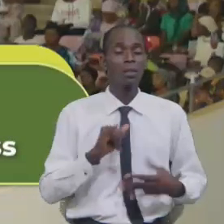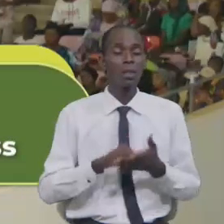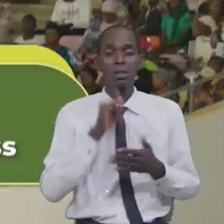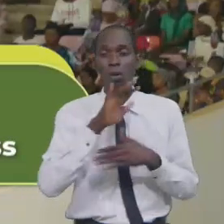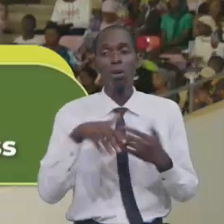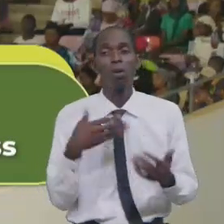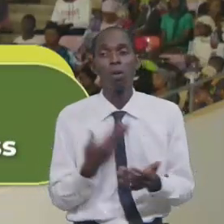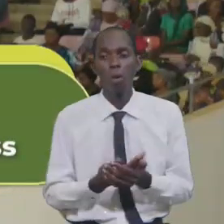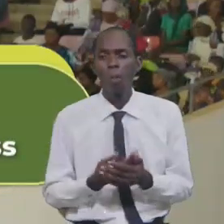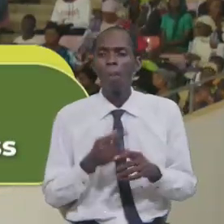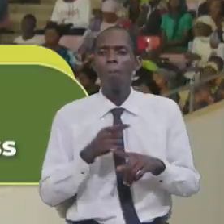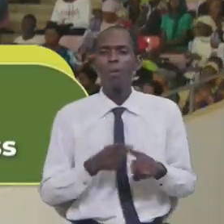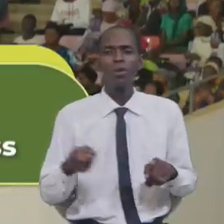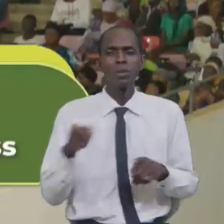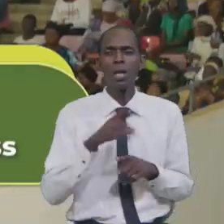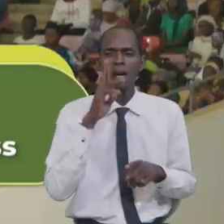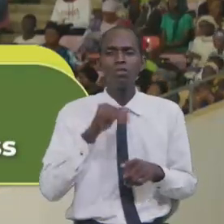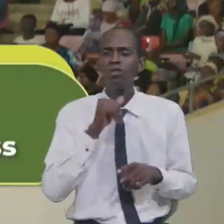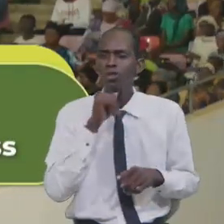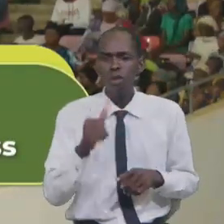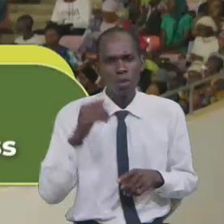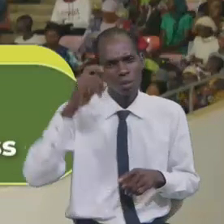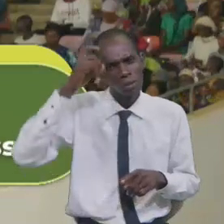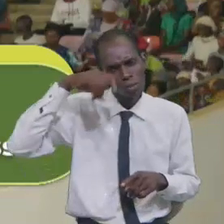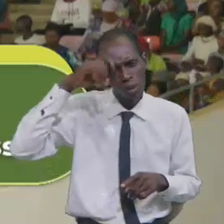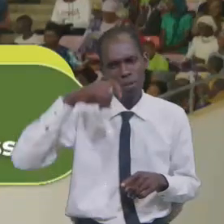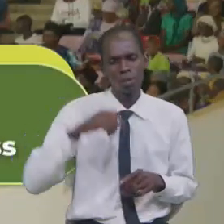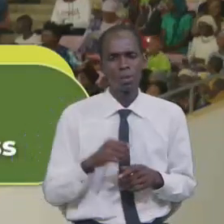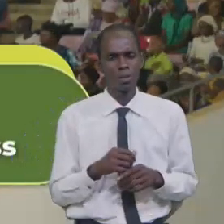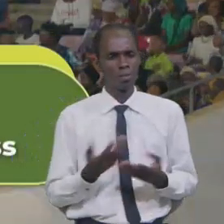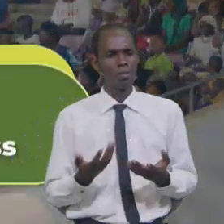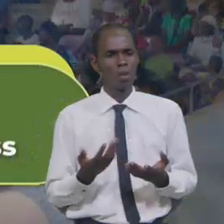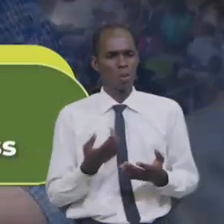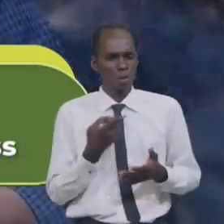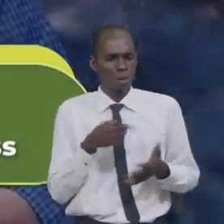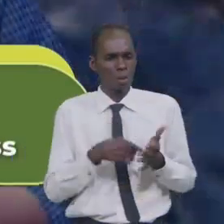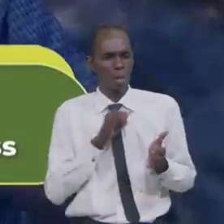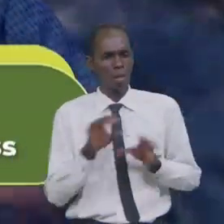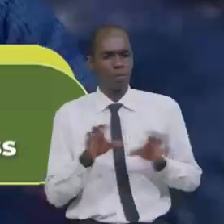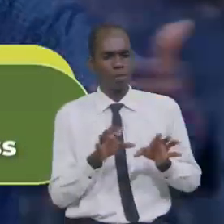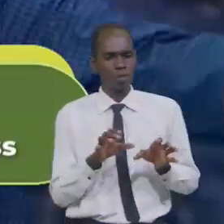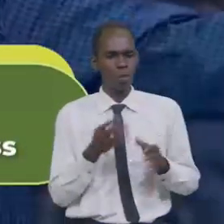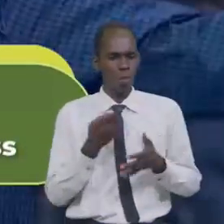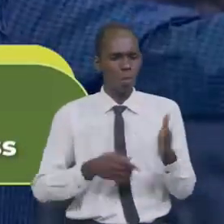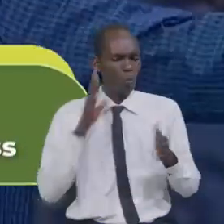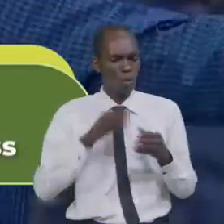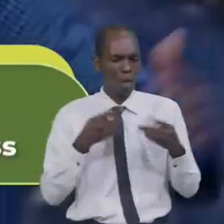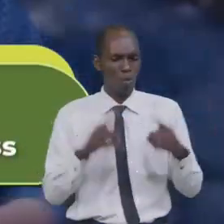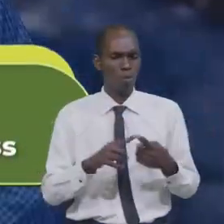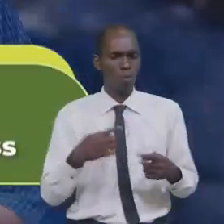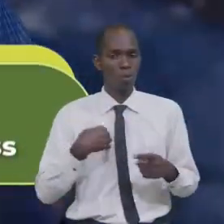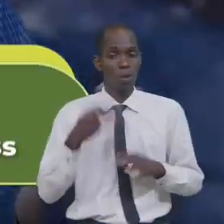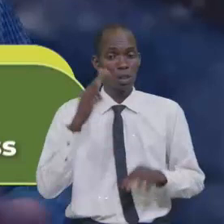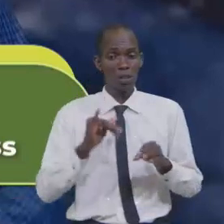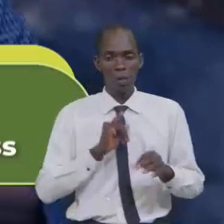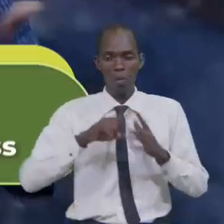then they're not sensible. Where does this drive me? If I eat all that, I become obese and